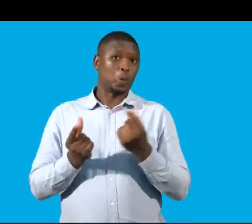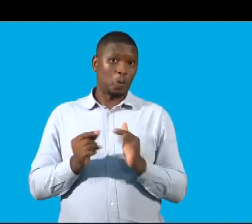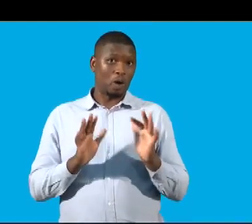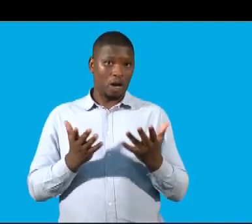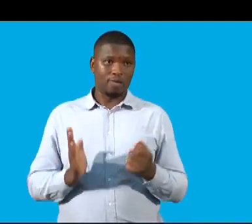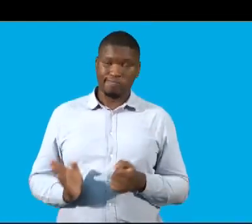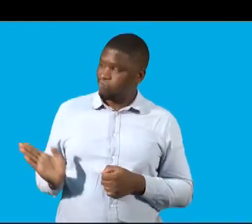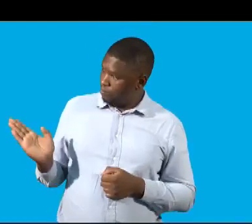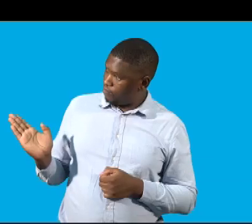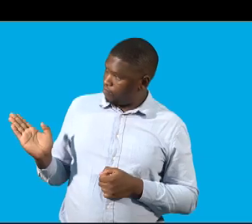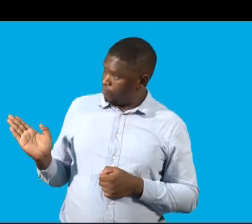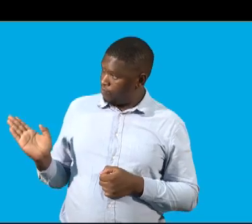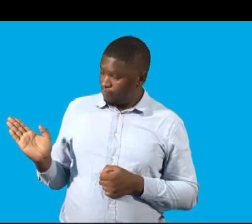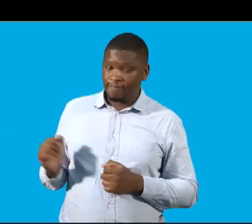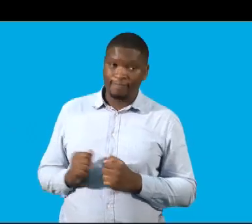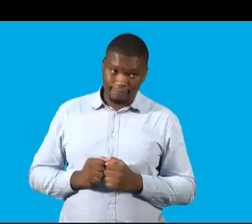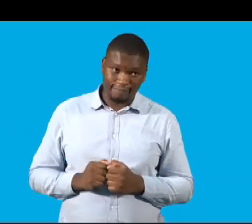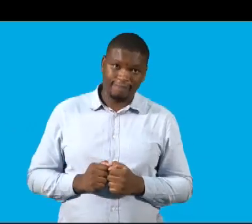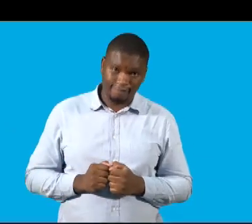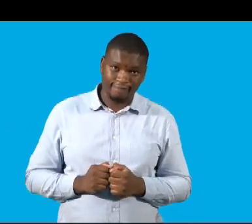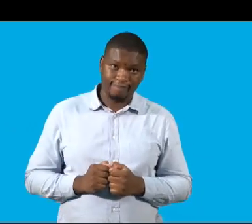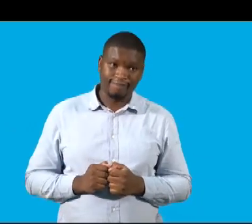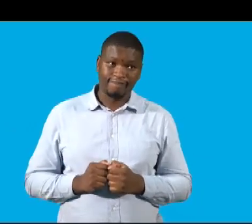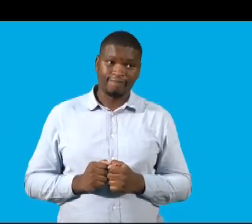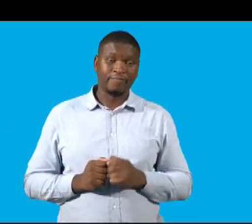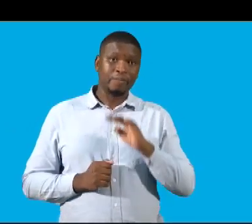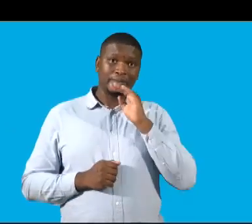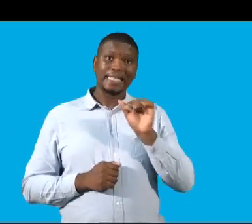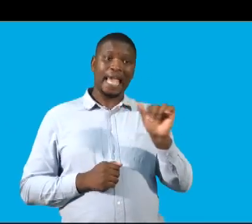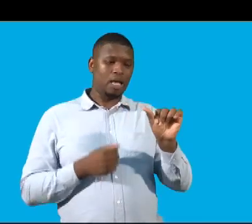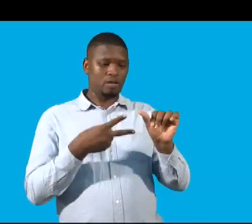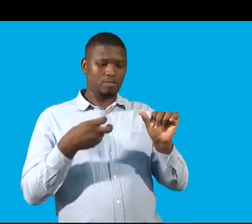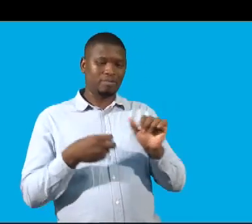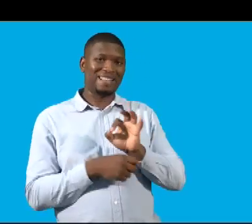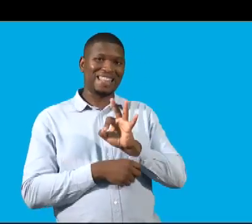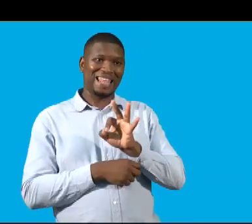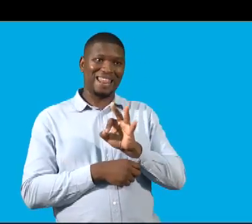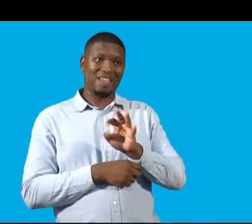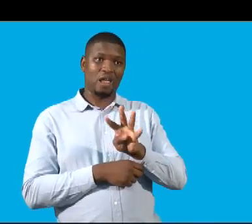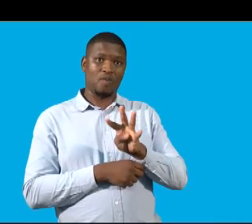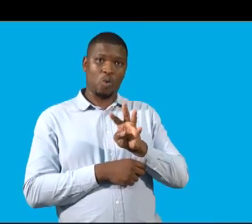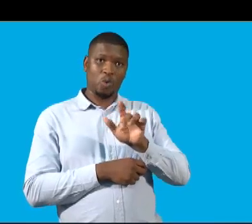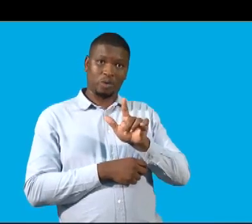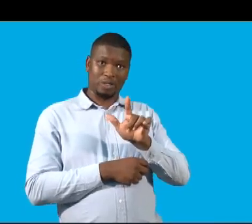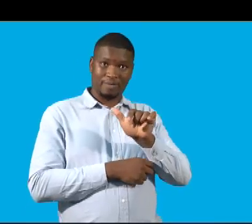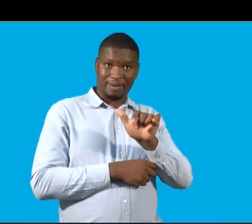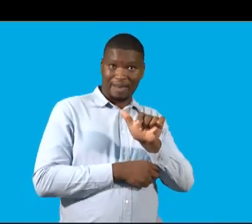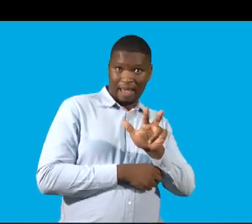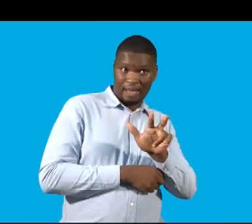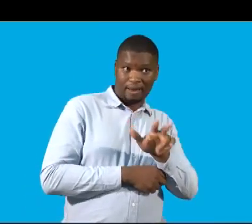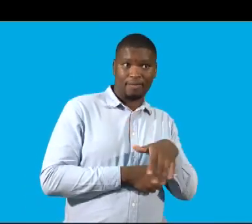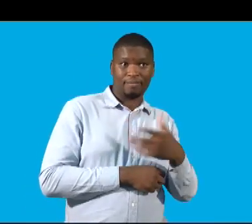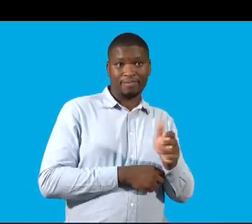means we are going to take this amount that he already has in his account, and that is